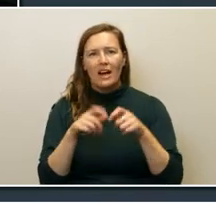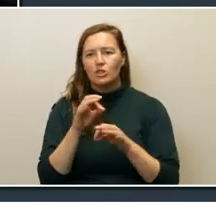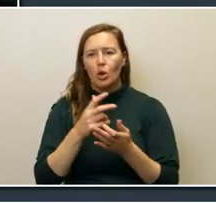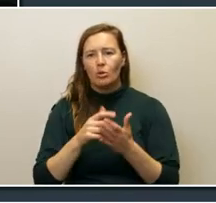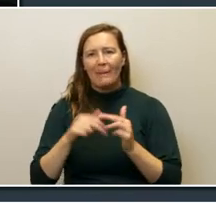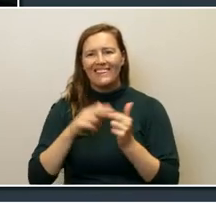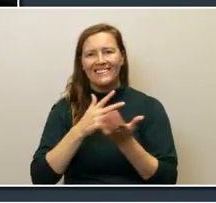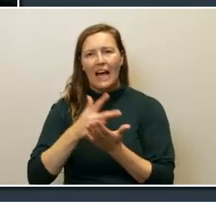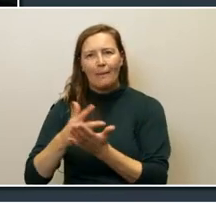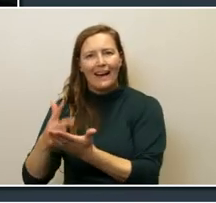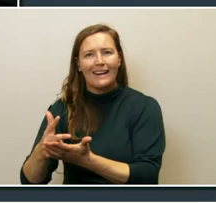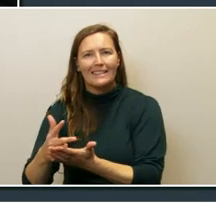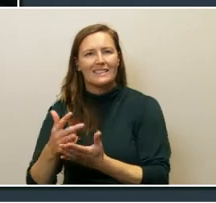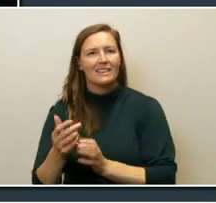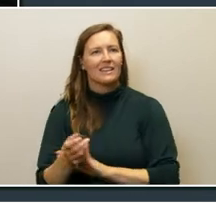But, yeah. leave Richard alone.